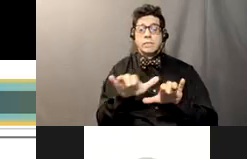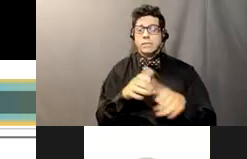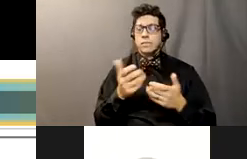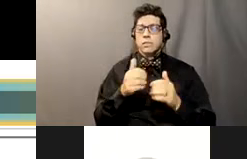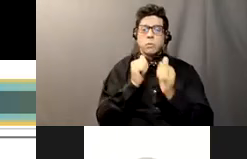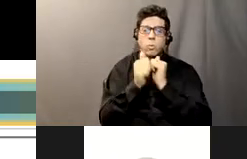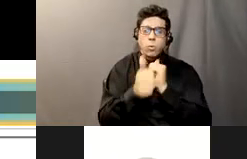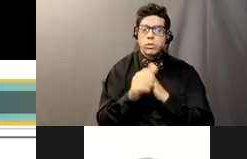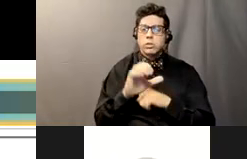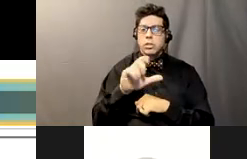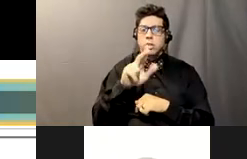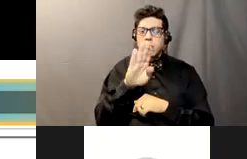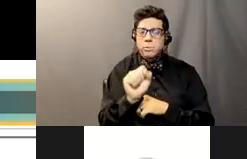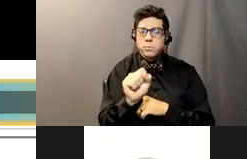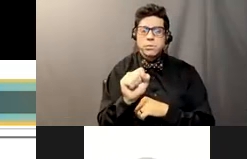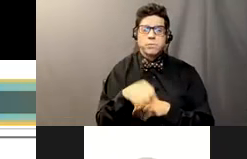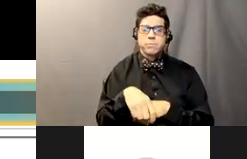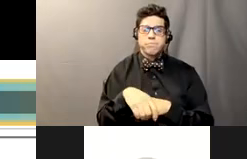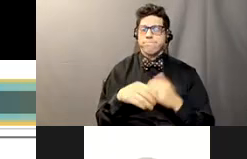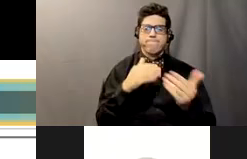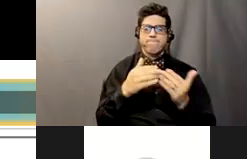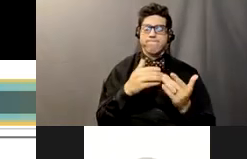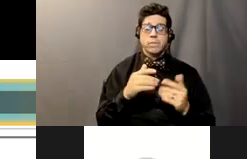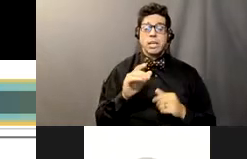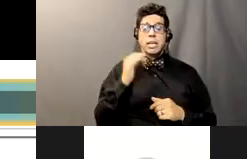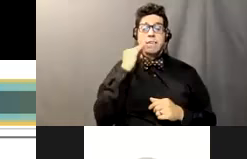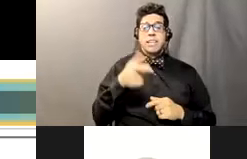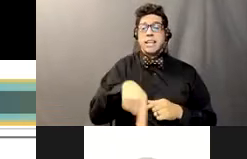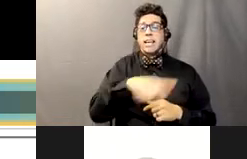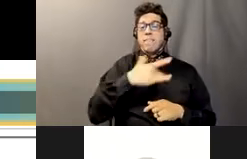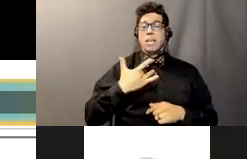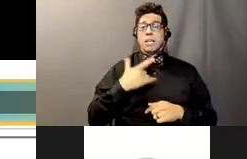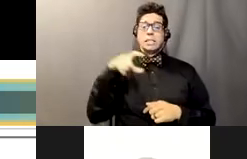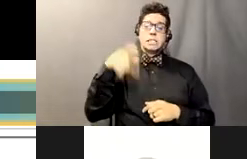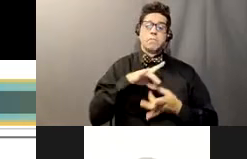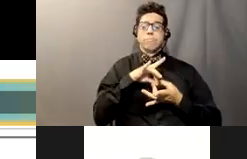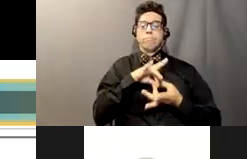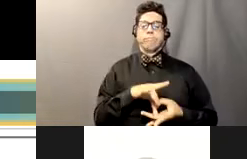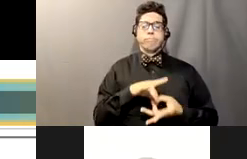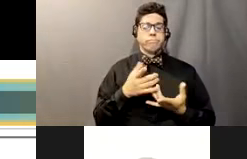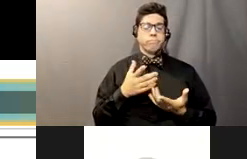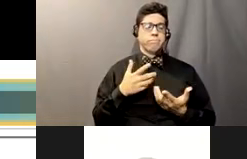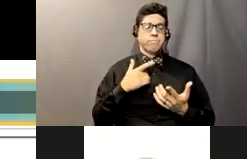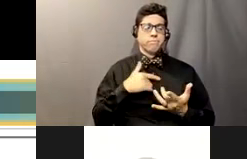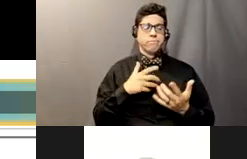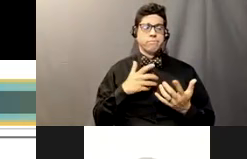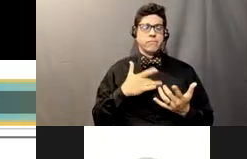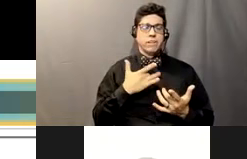anything to target a student's interest or needs to help build a sense of belonging and connection on campus. Our campuses are